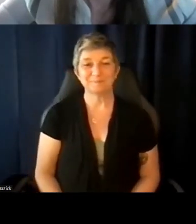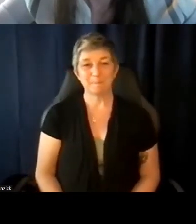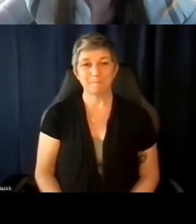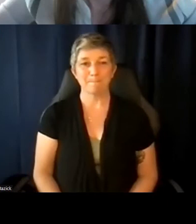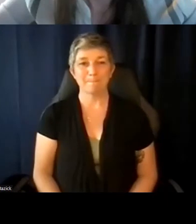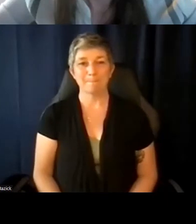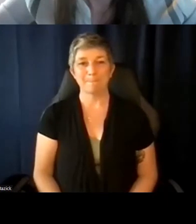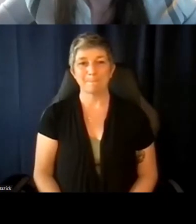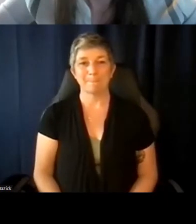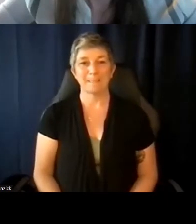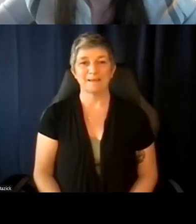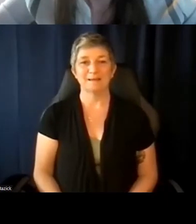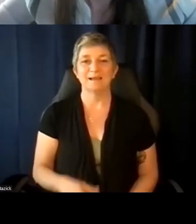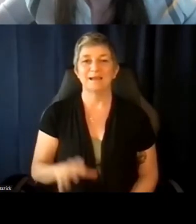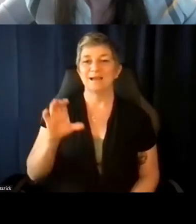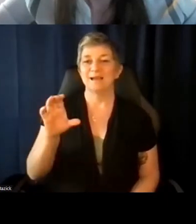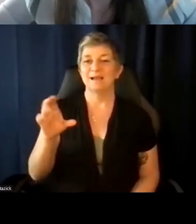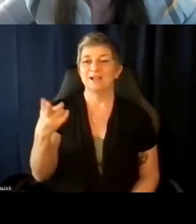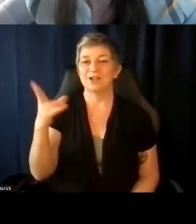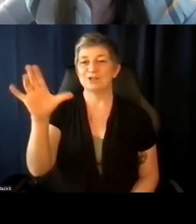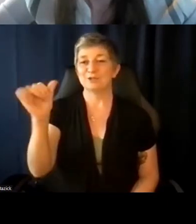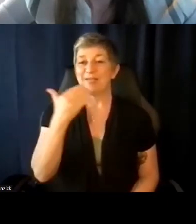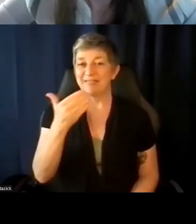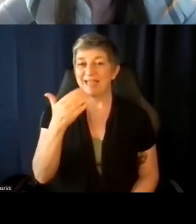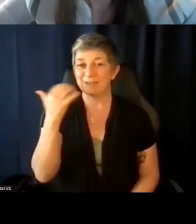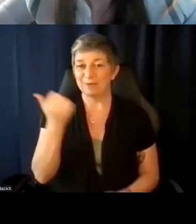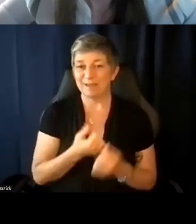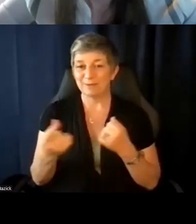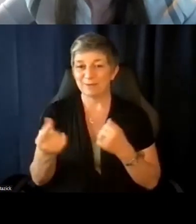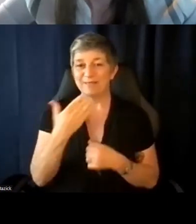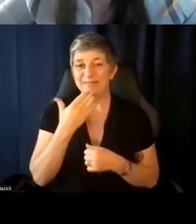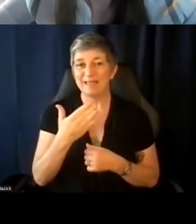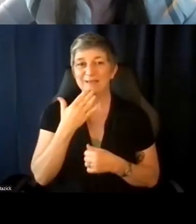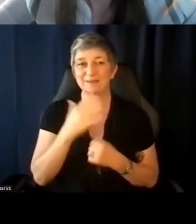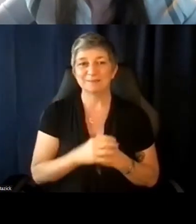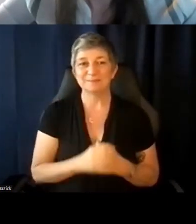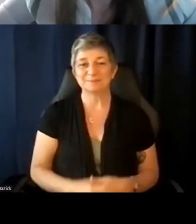This has been great, everybody. Thank you, presenters. This has been excellent.